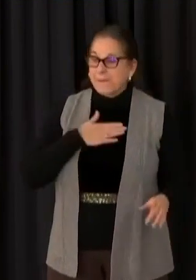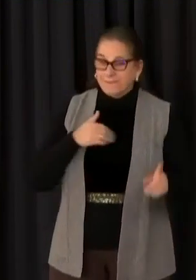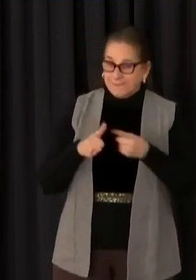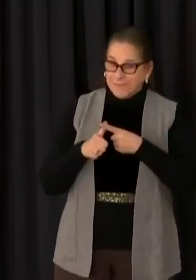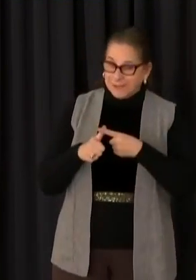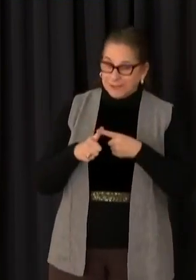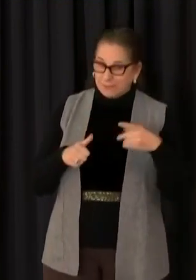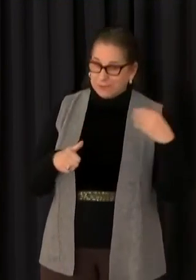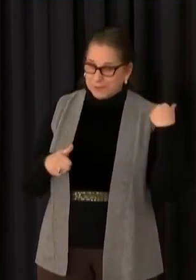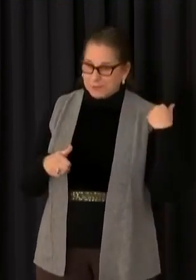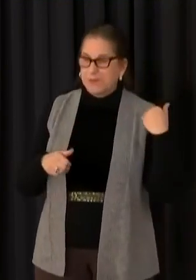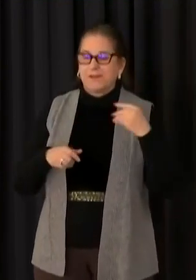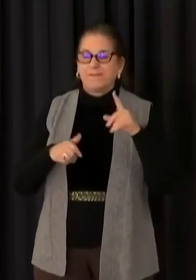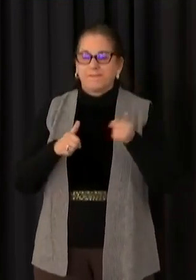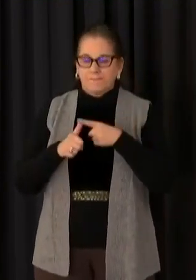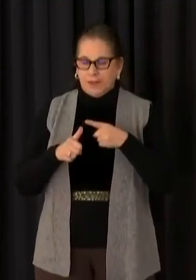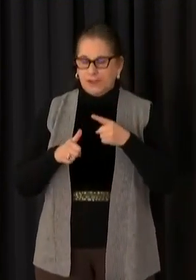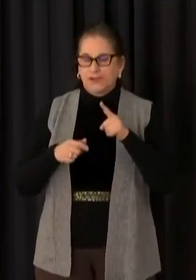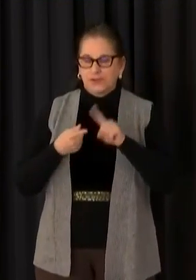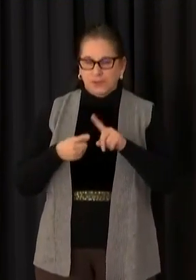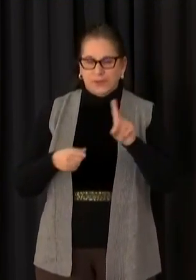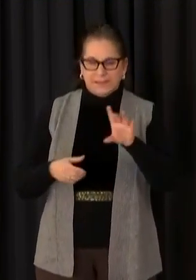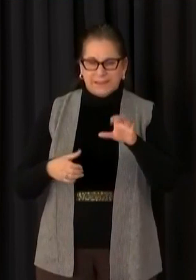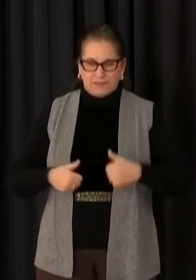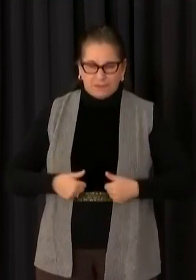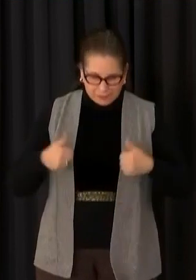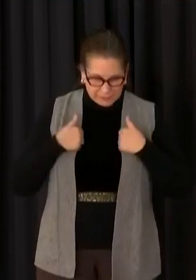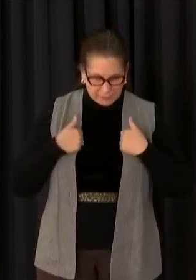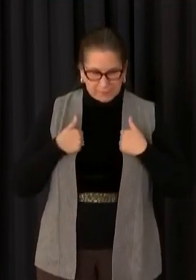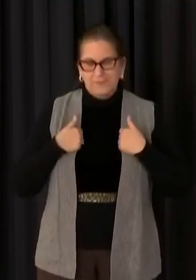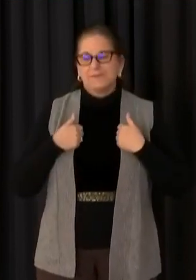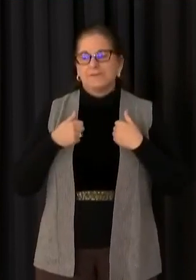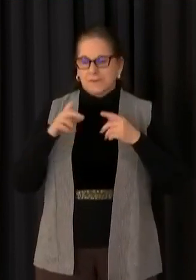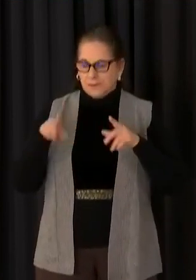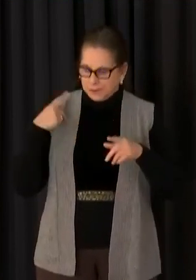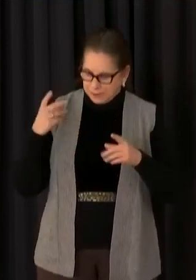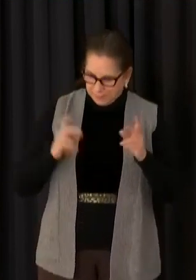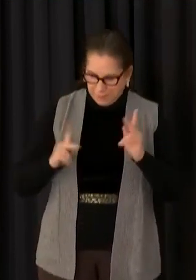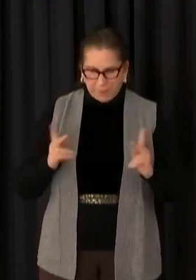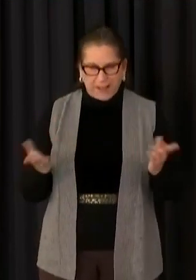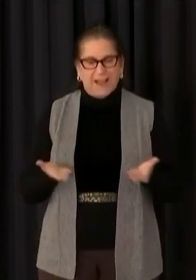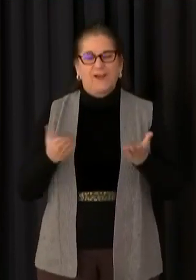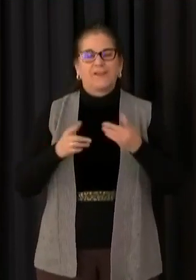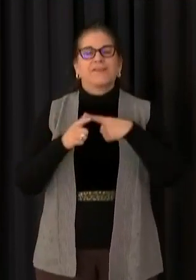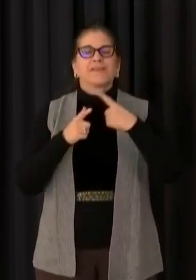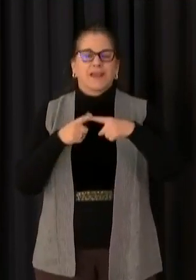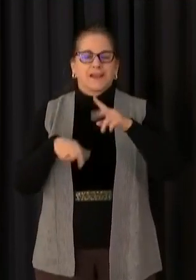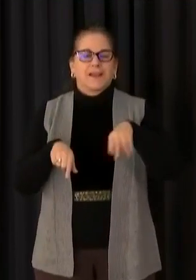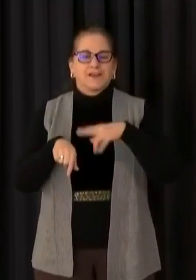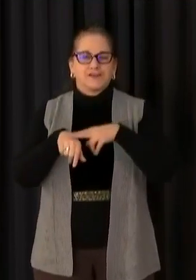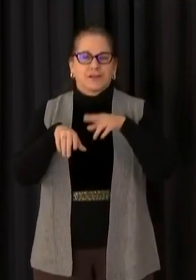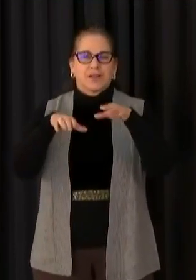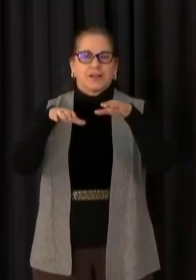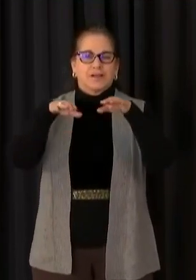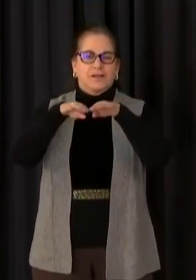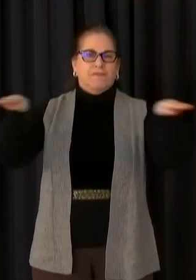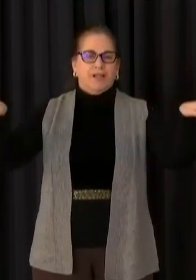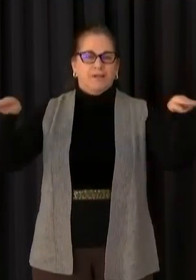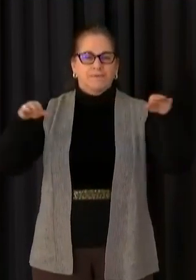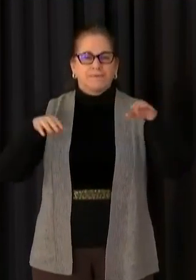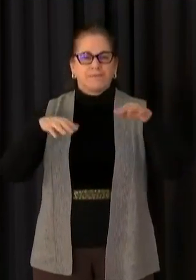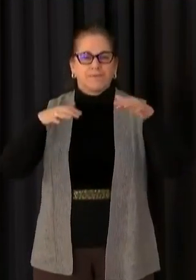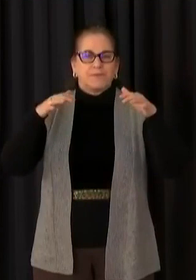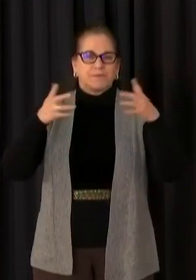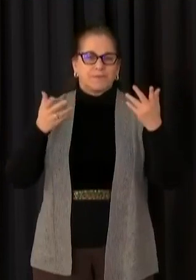and businesses and our DC audience, and that's my first responsibility. I do